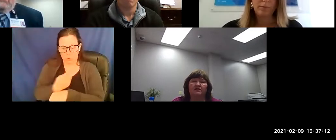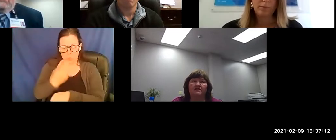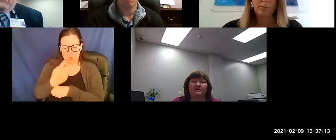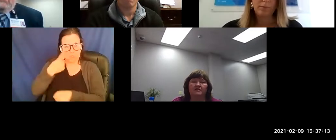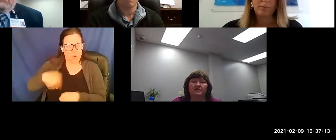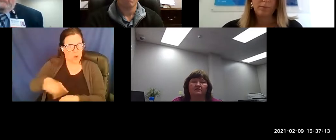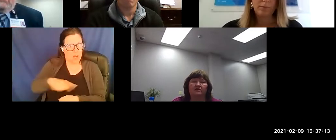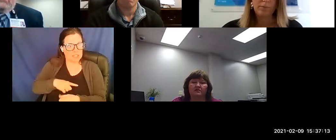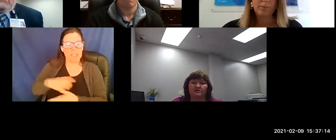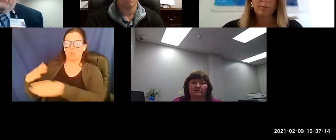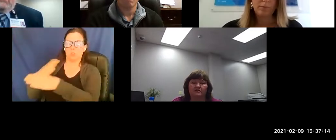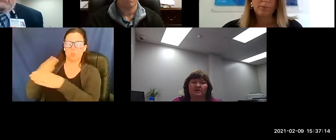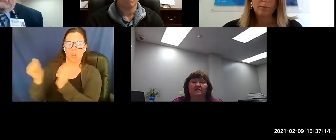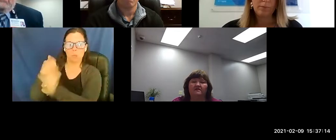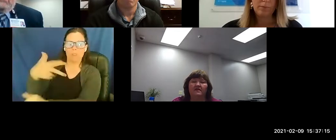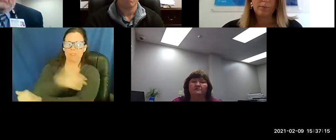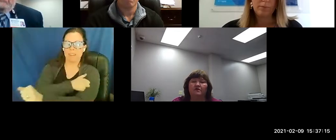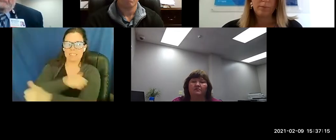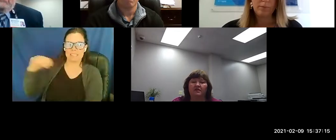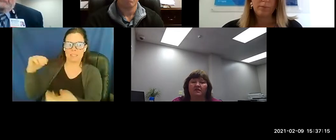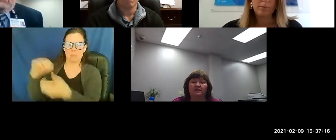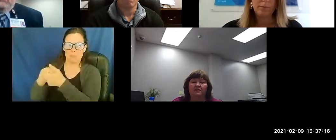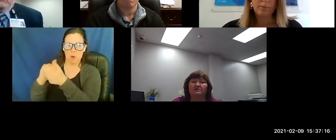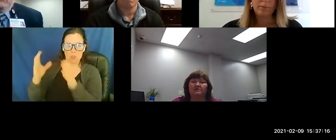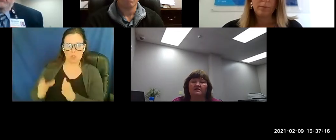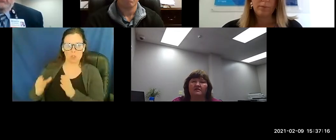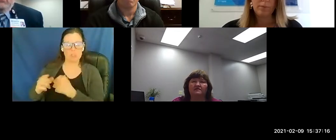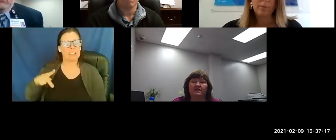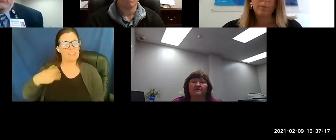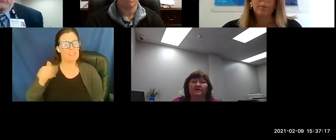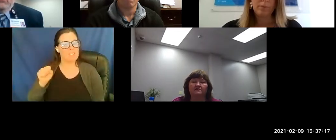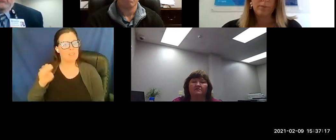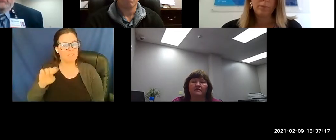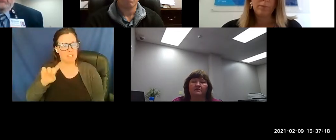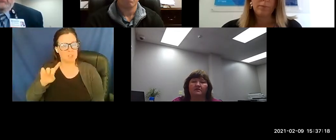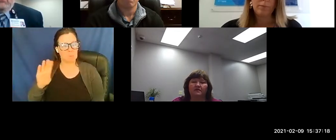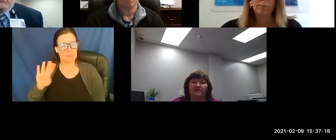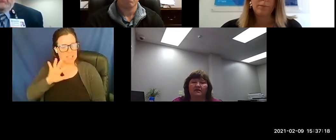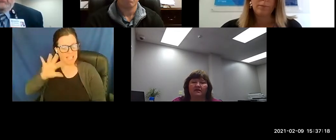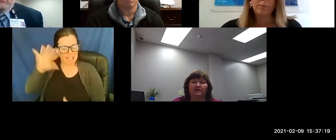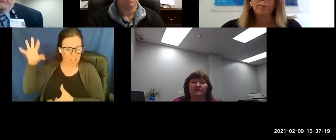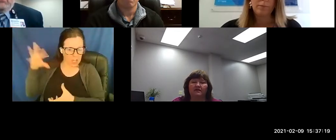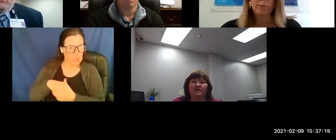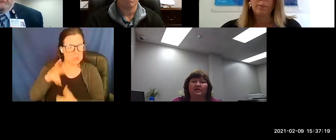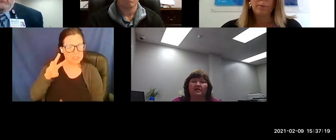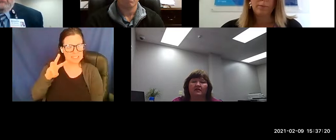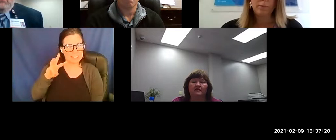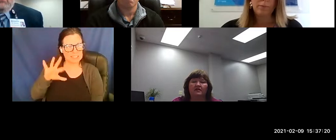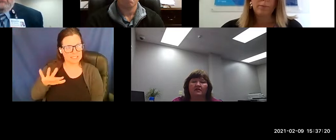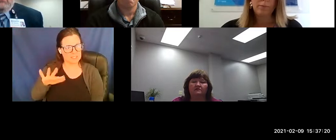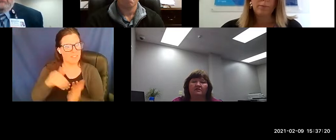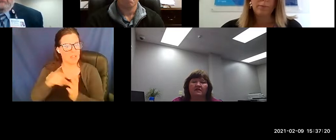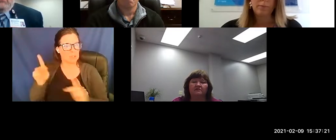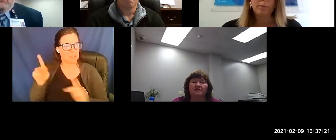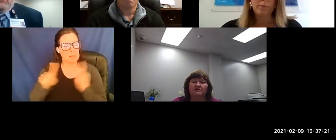with our vaccinating partners. Phase 1B includes 65,000 people in Rock Island County. And again,